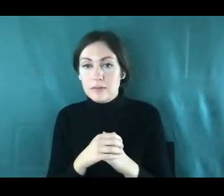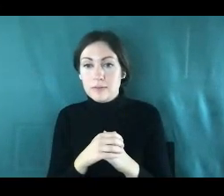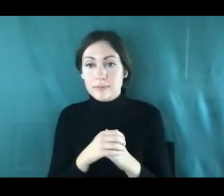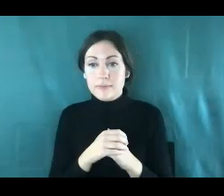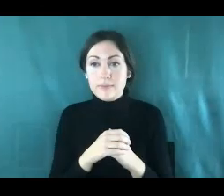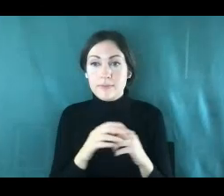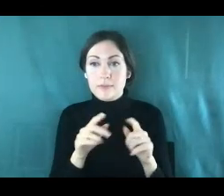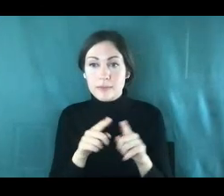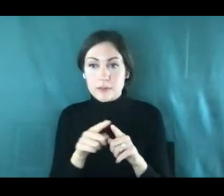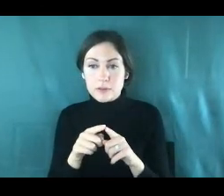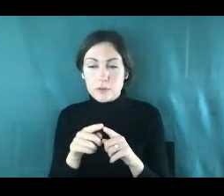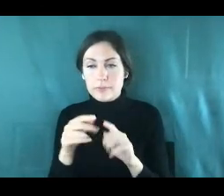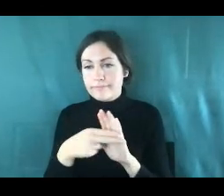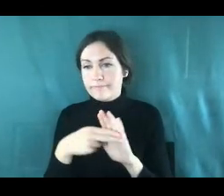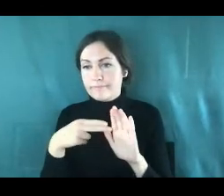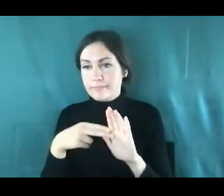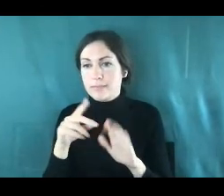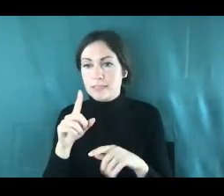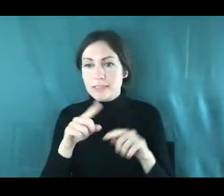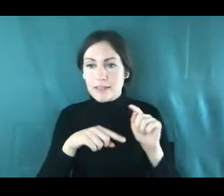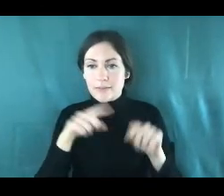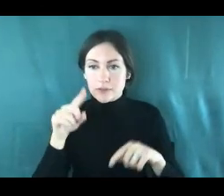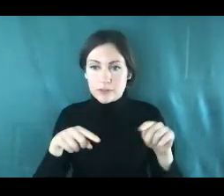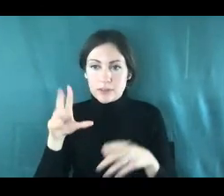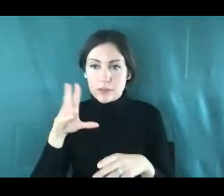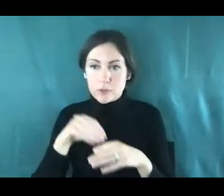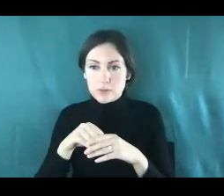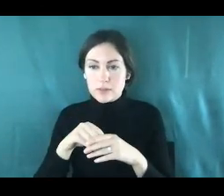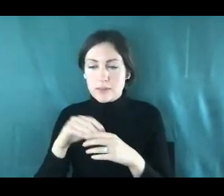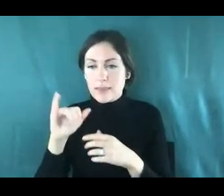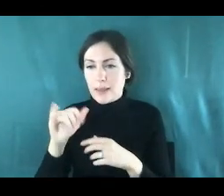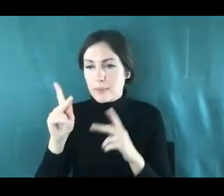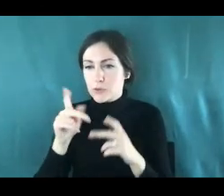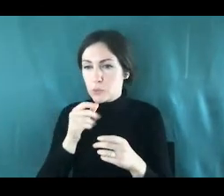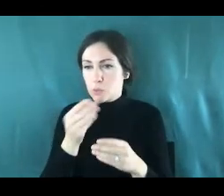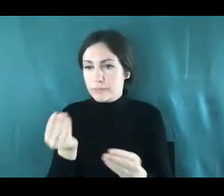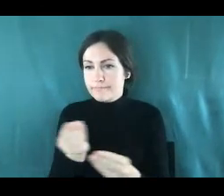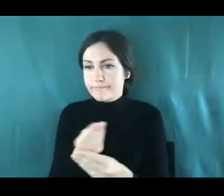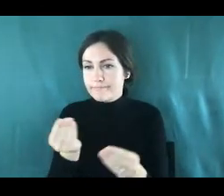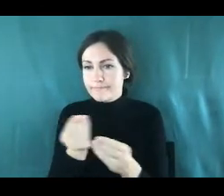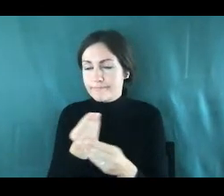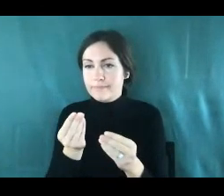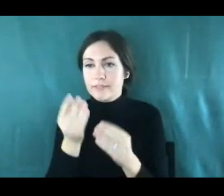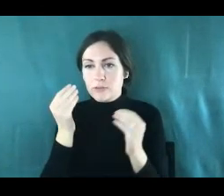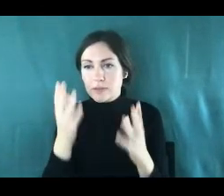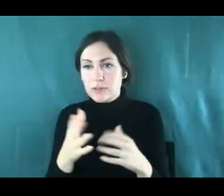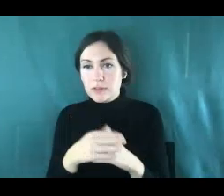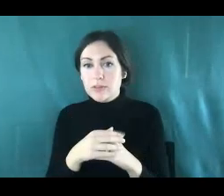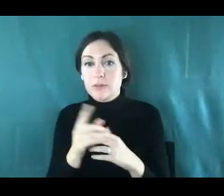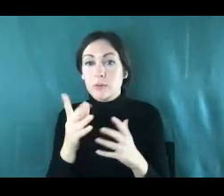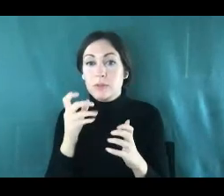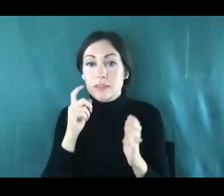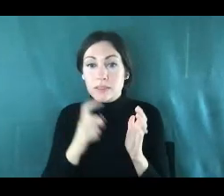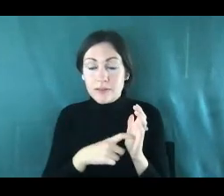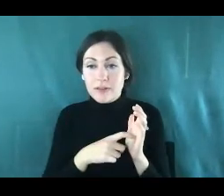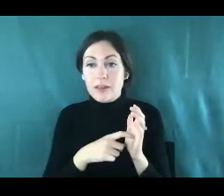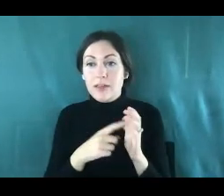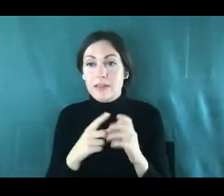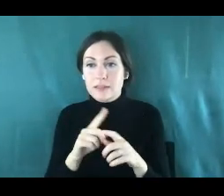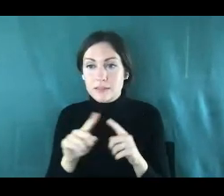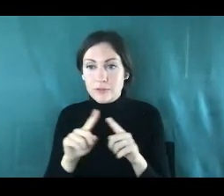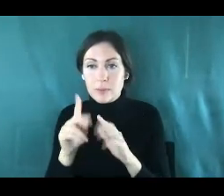also known as Diversity Inclusion Liaisons. Monitor interim committees to identify emerging policy